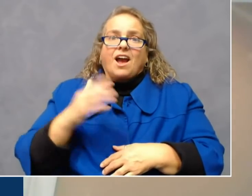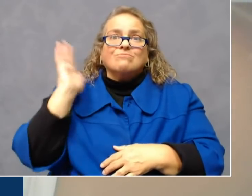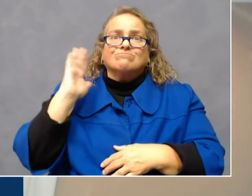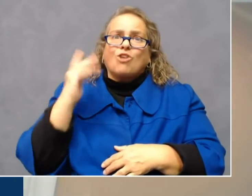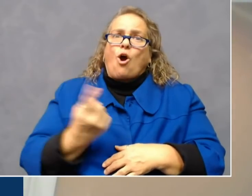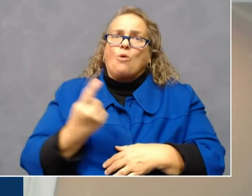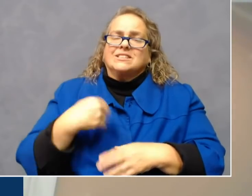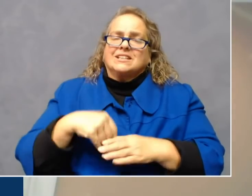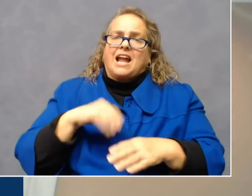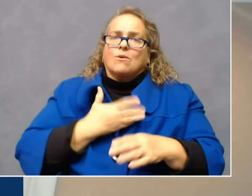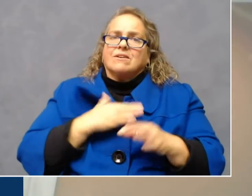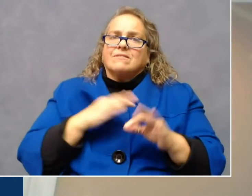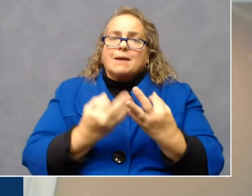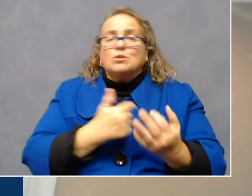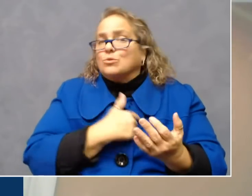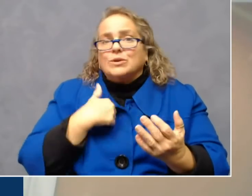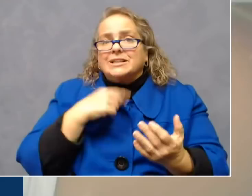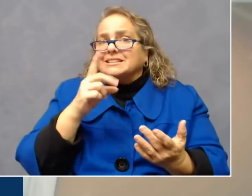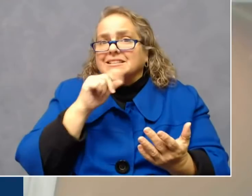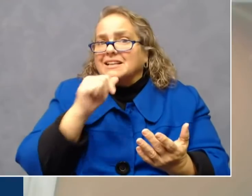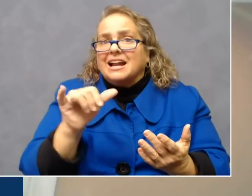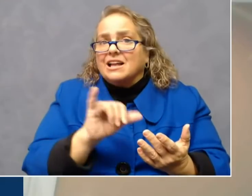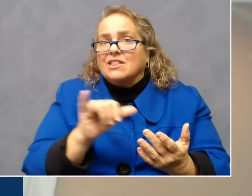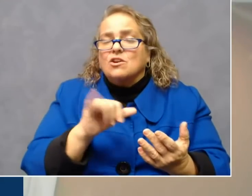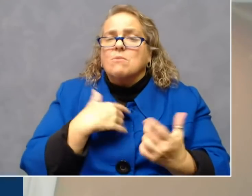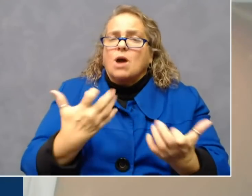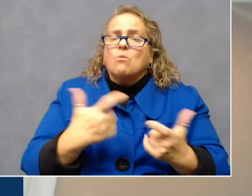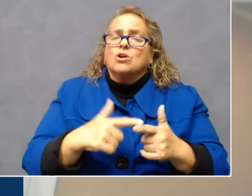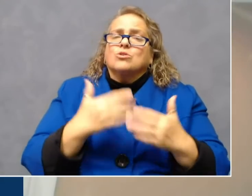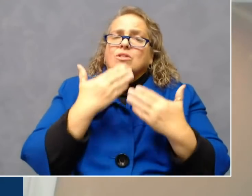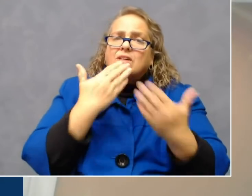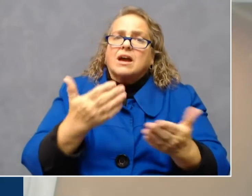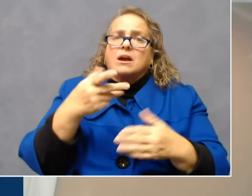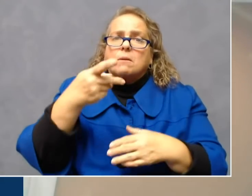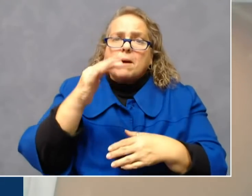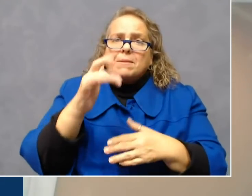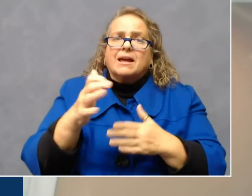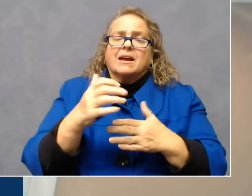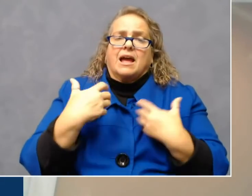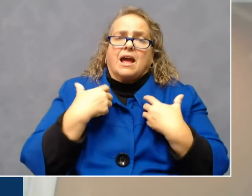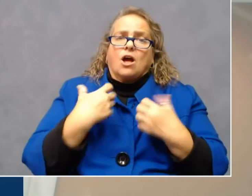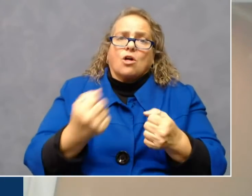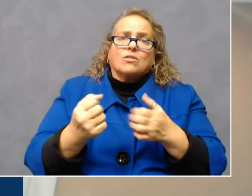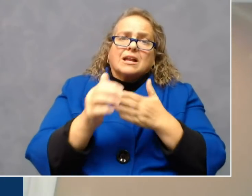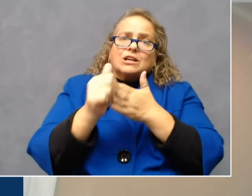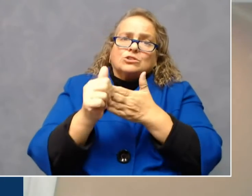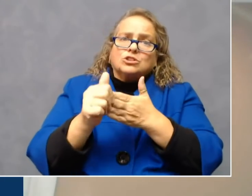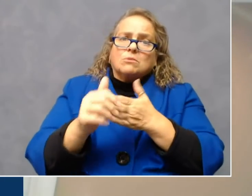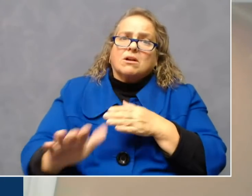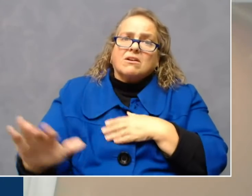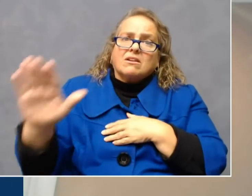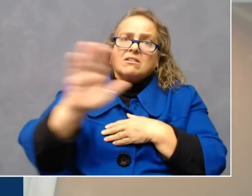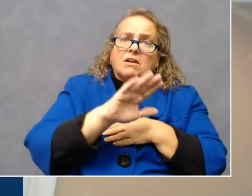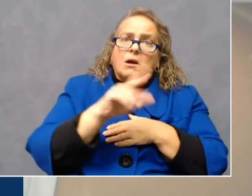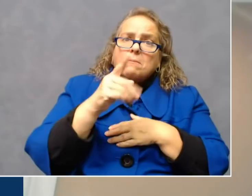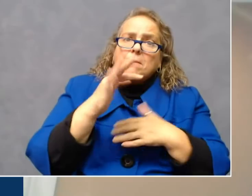to thank the public health leadership across the Commonwealth. The last time I was on, I called them out.